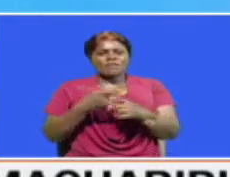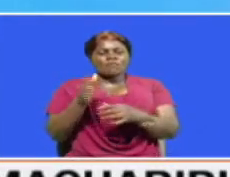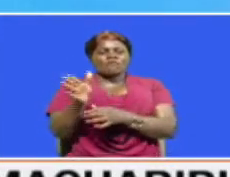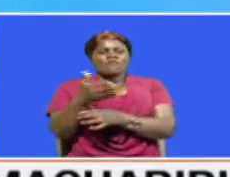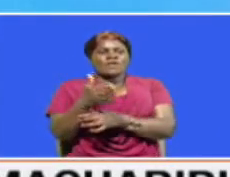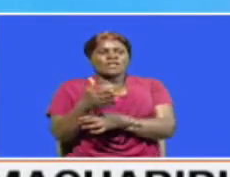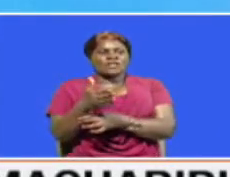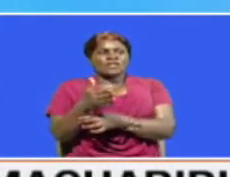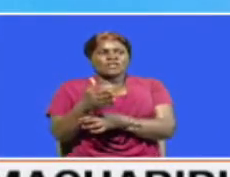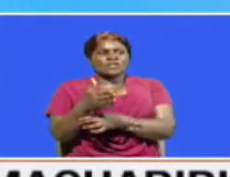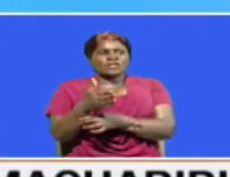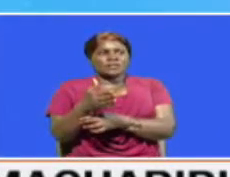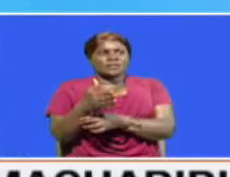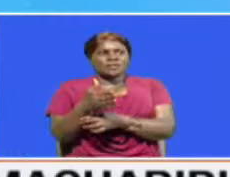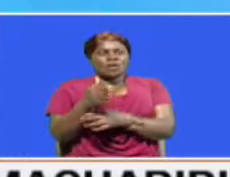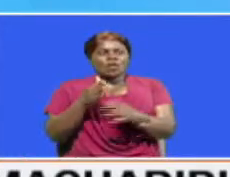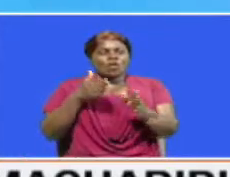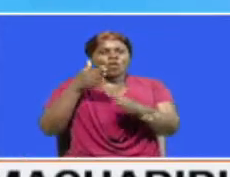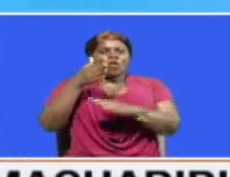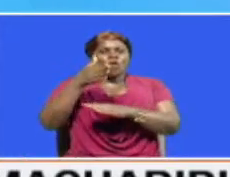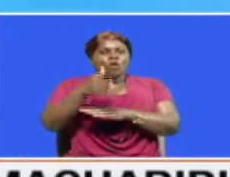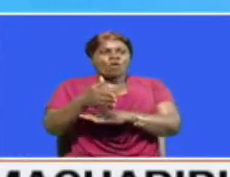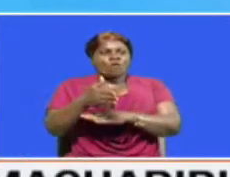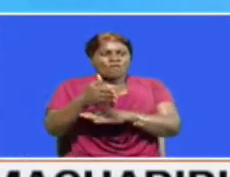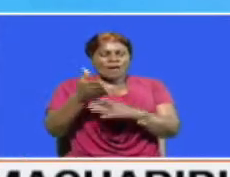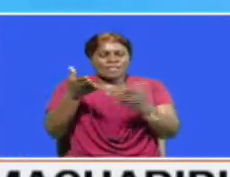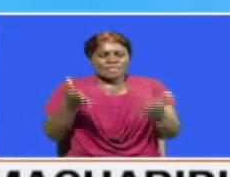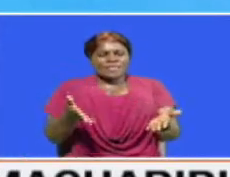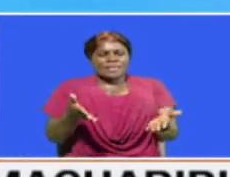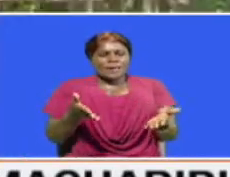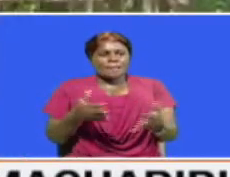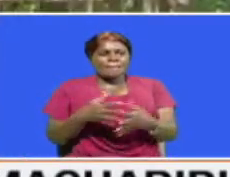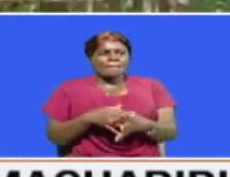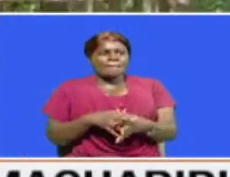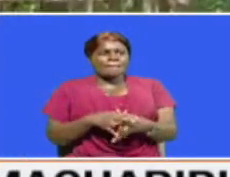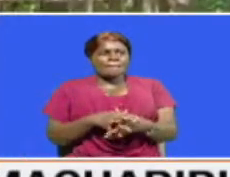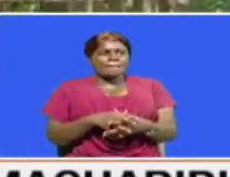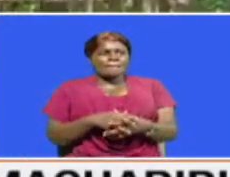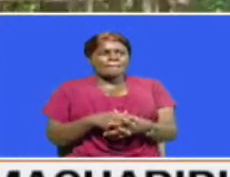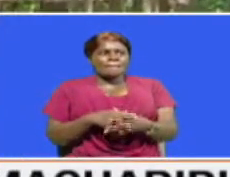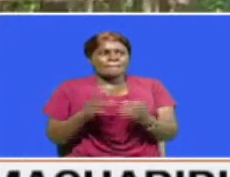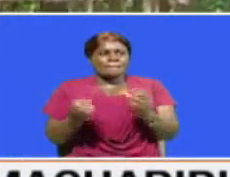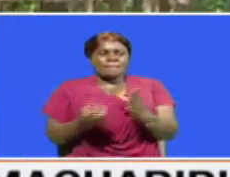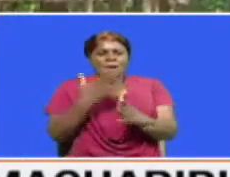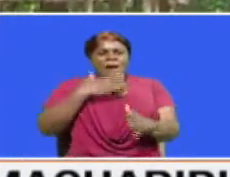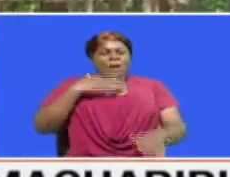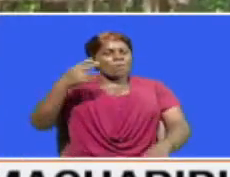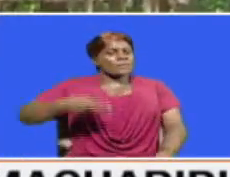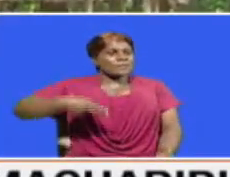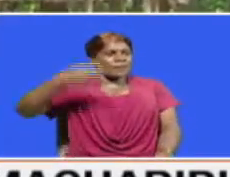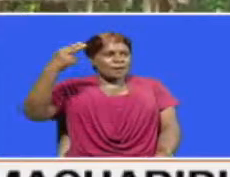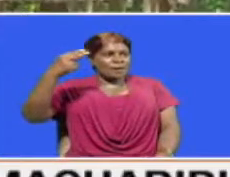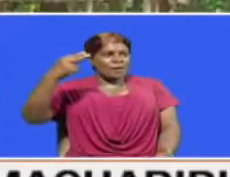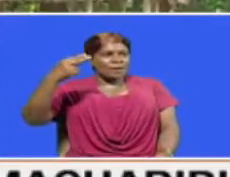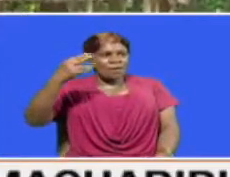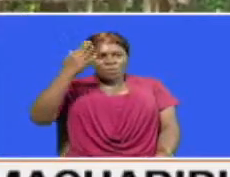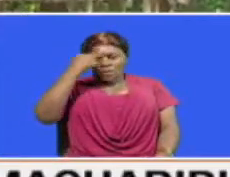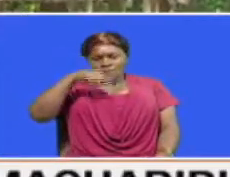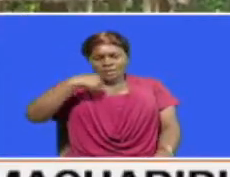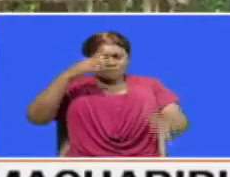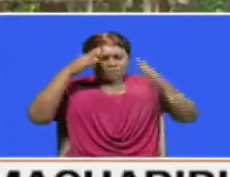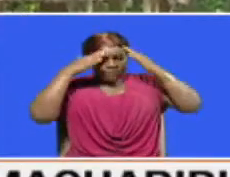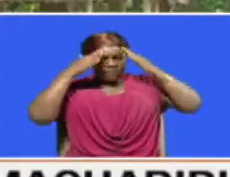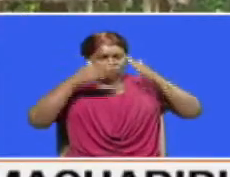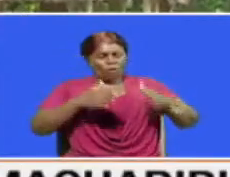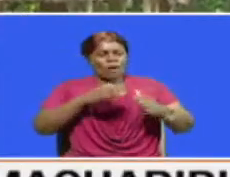is actually beyond what is being produced currently. Our production is very high, and that's why we are